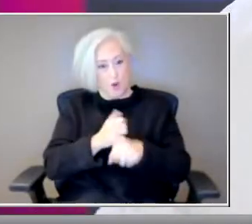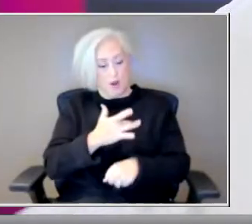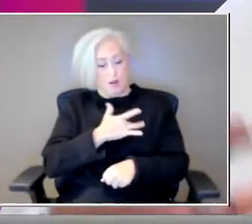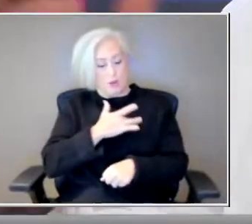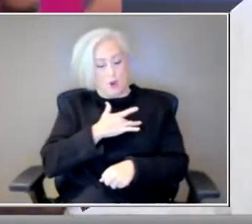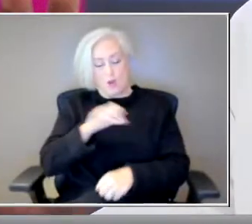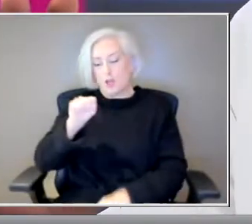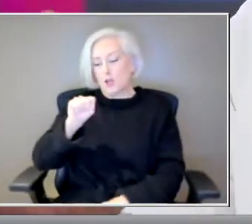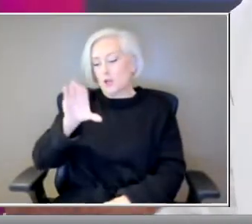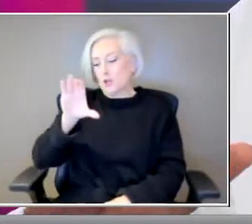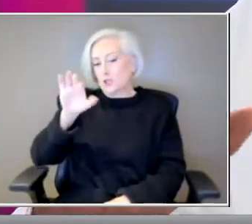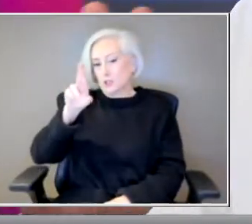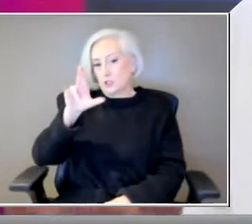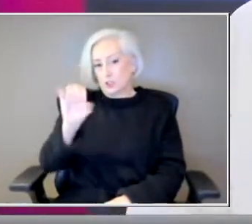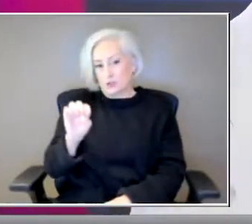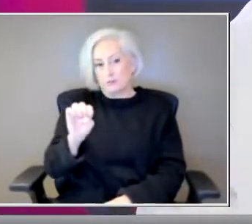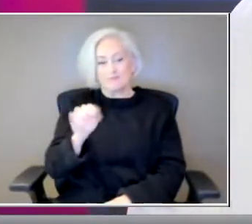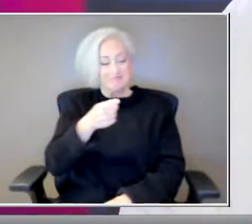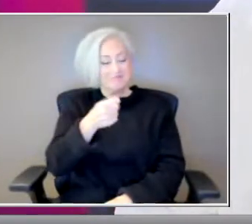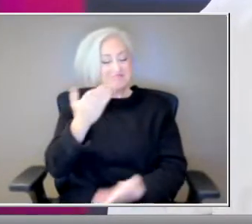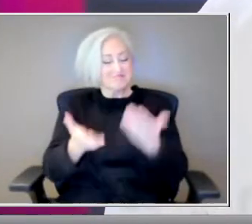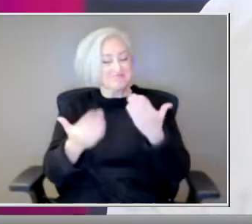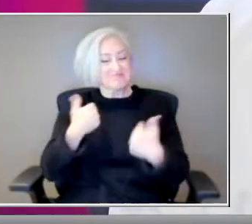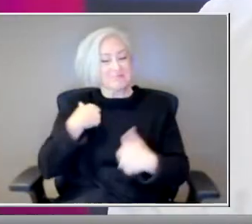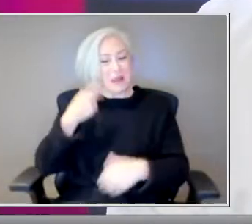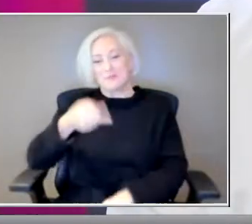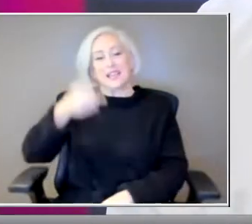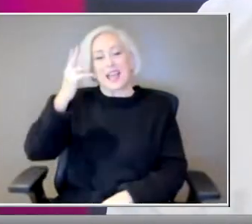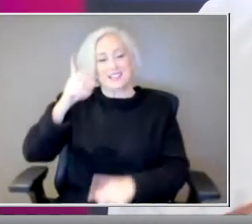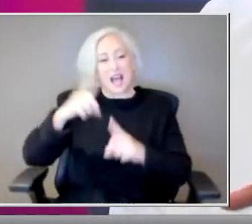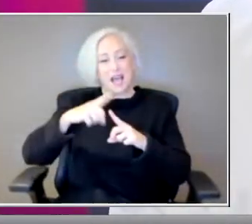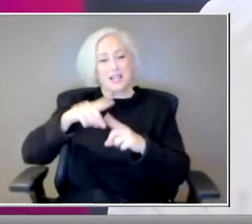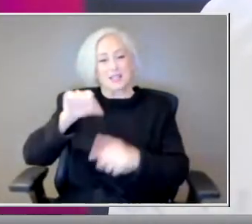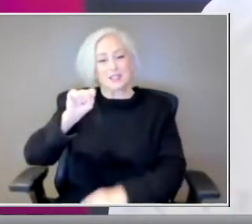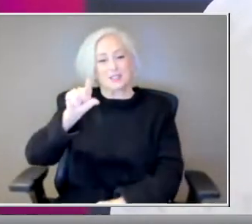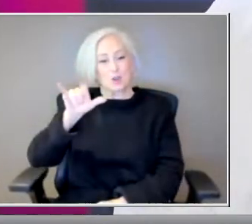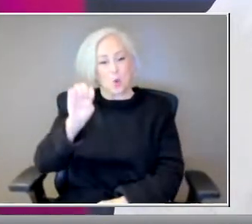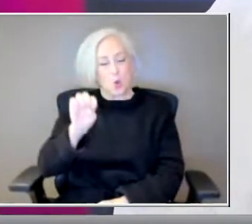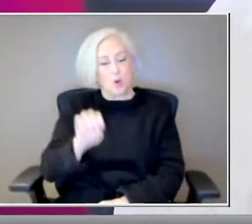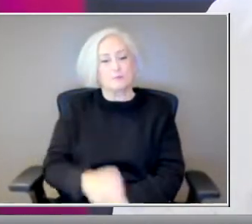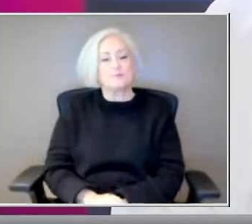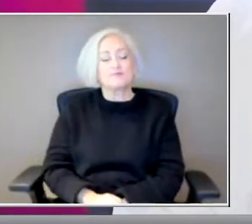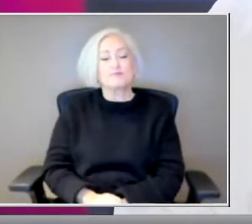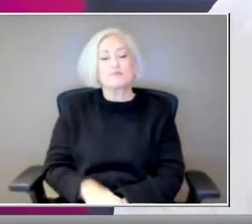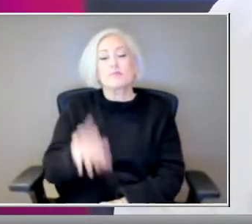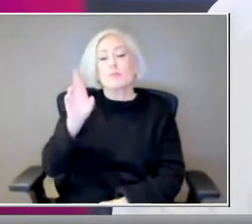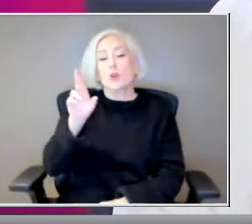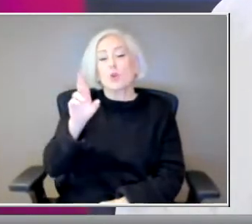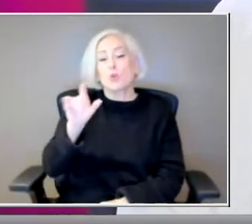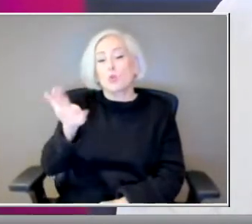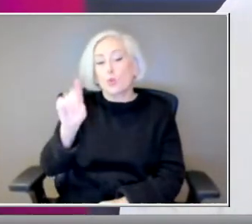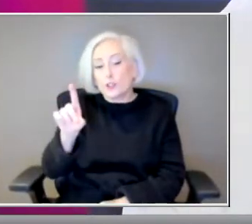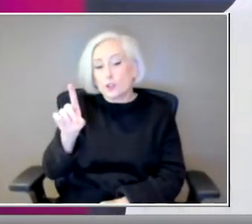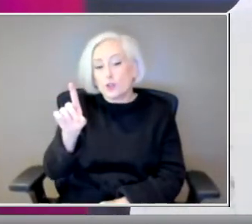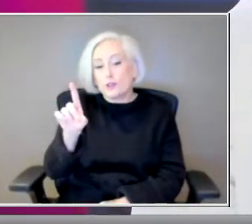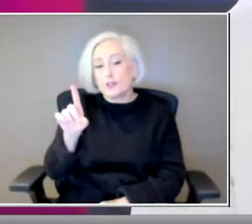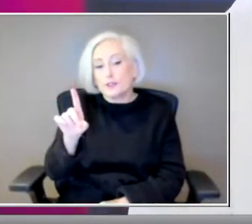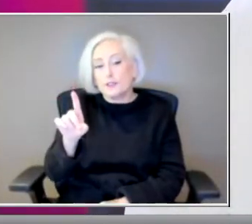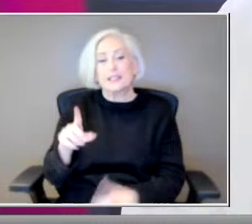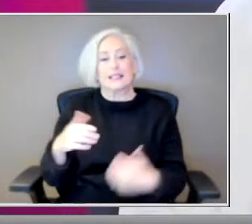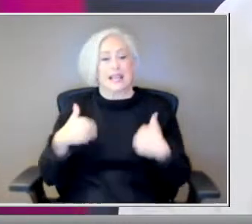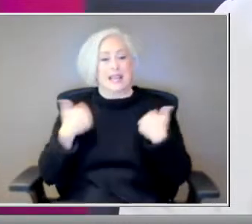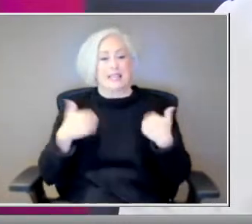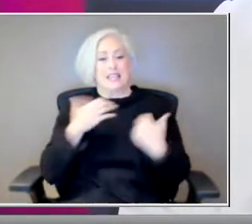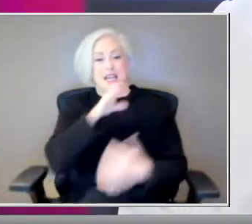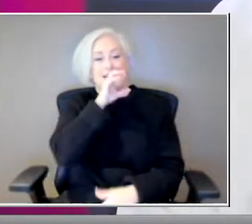already has a high score. He probably has a high score. Richard, like people at younger age, that's where the cardio score is the most important